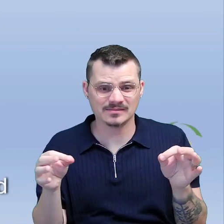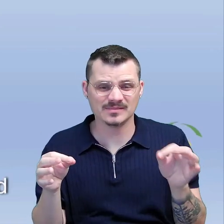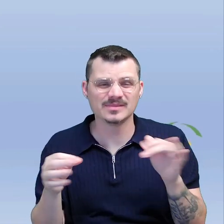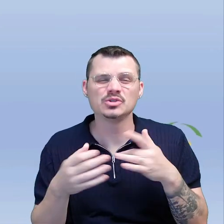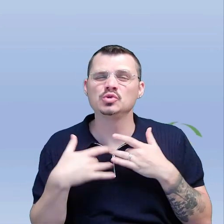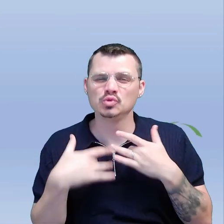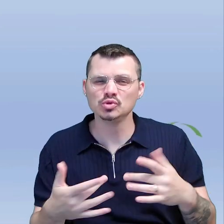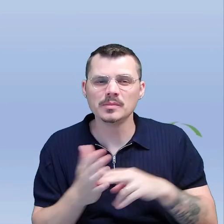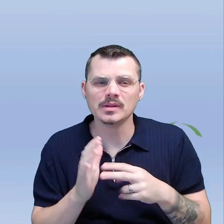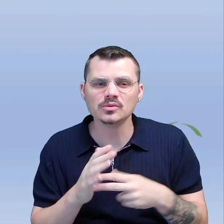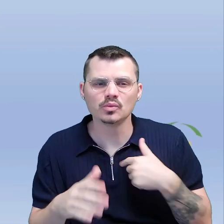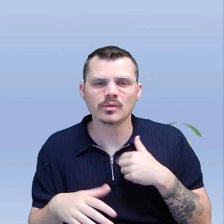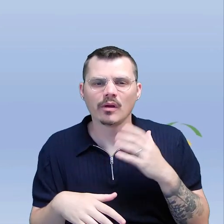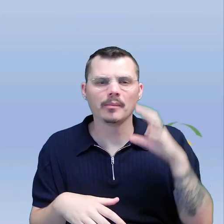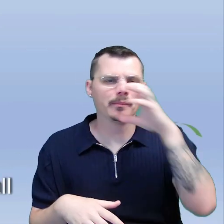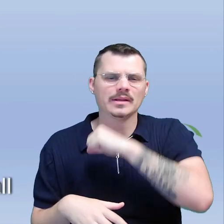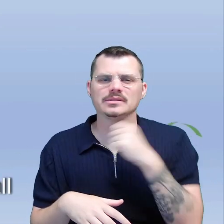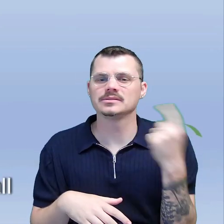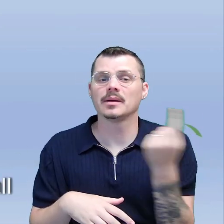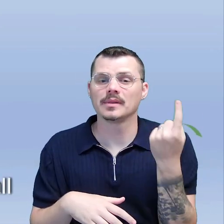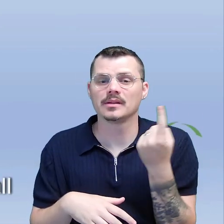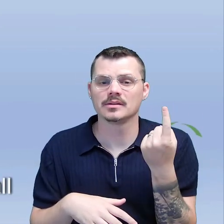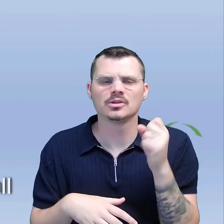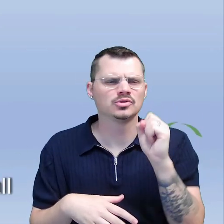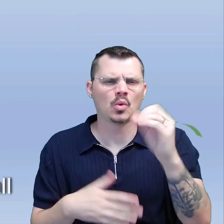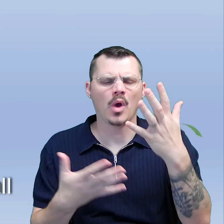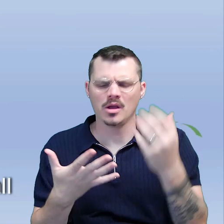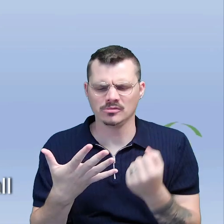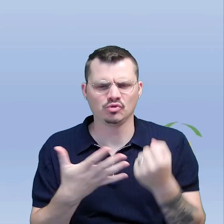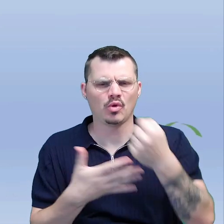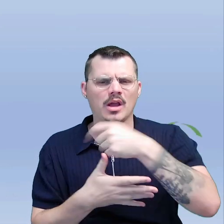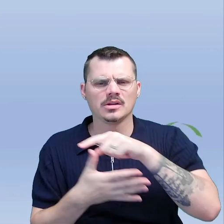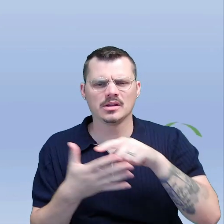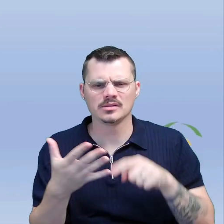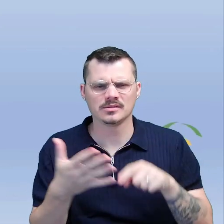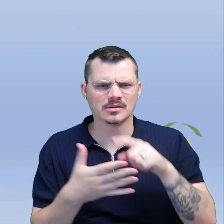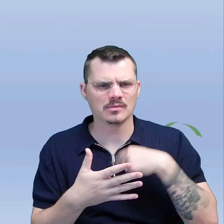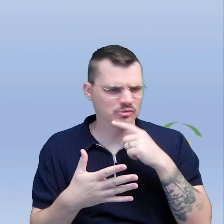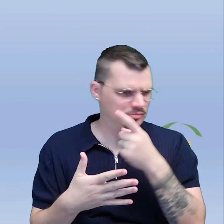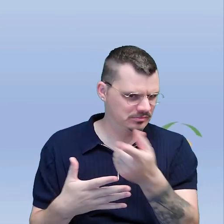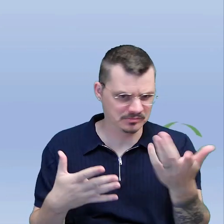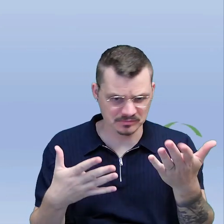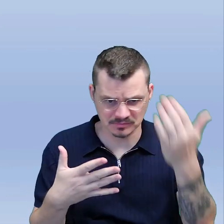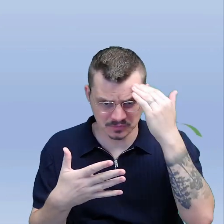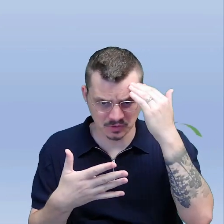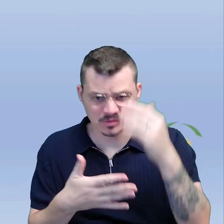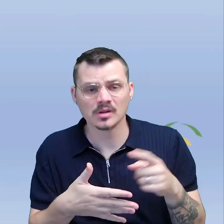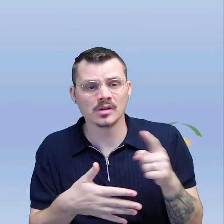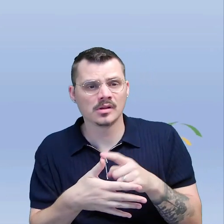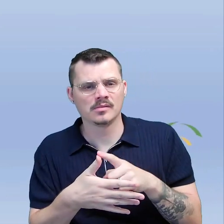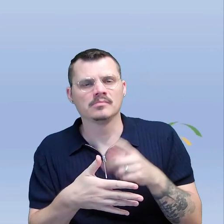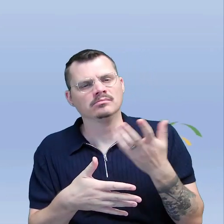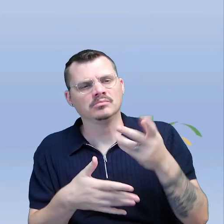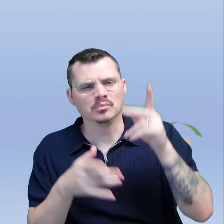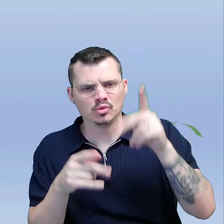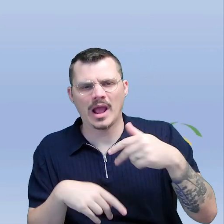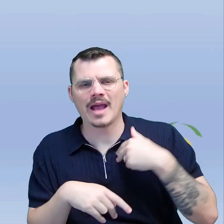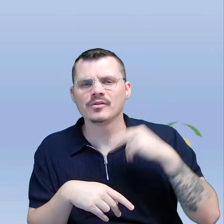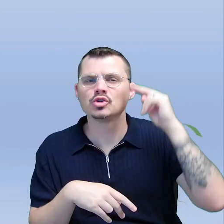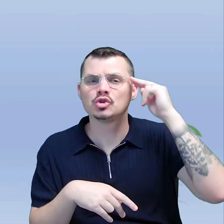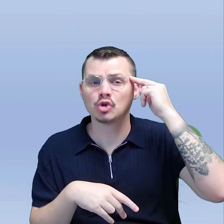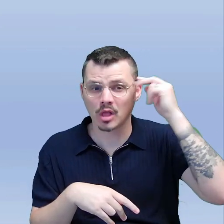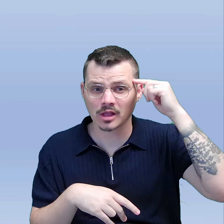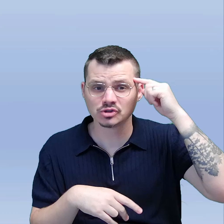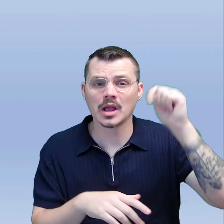means we've missed something. So what are the criteria? I bet we could all recite them together, right? A person has a